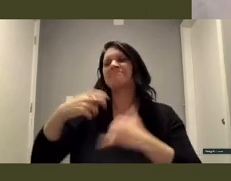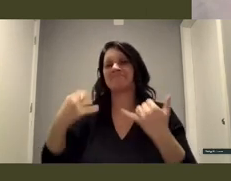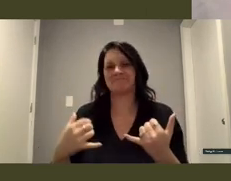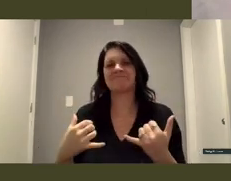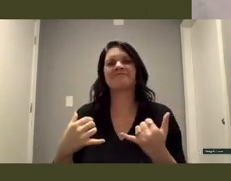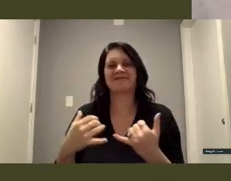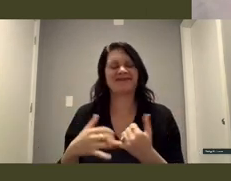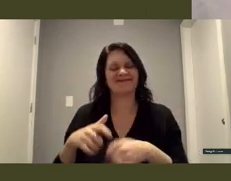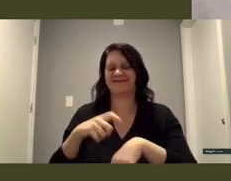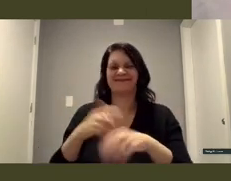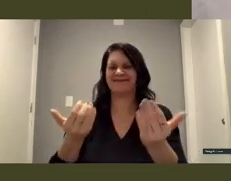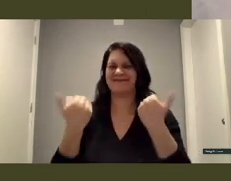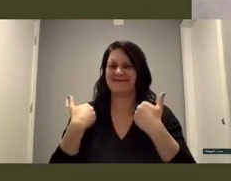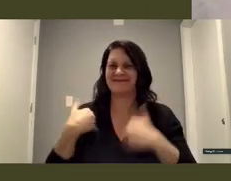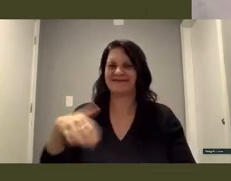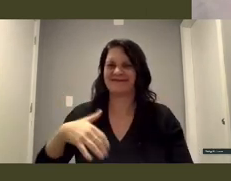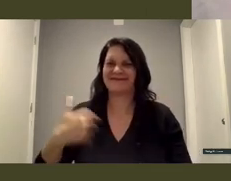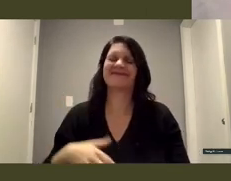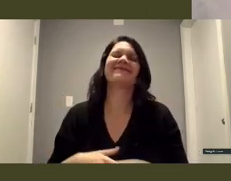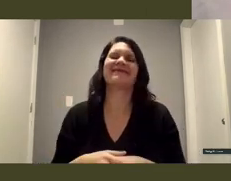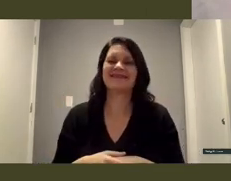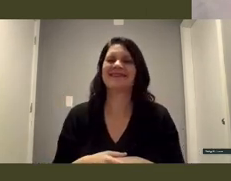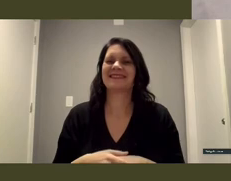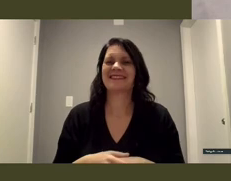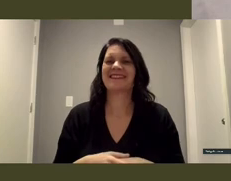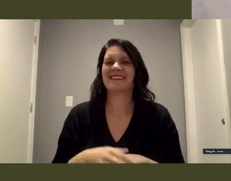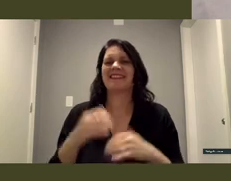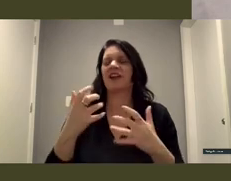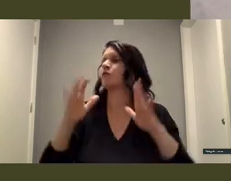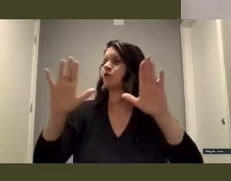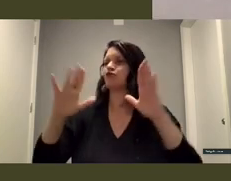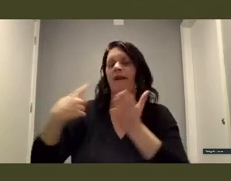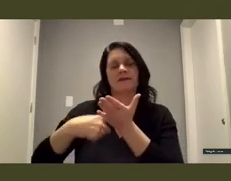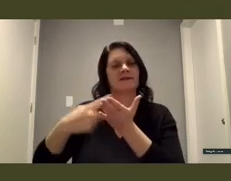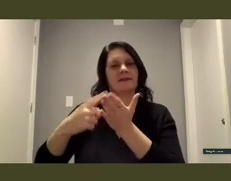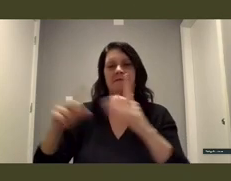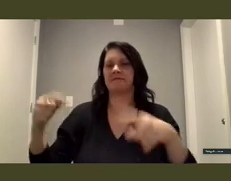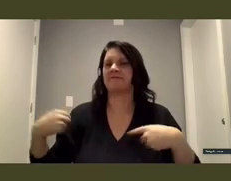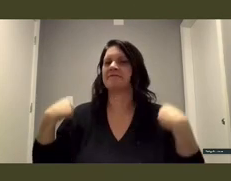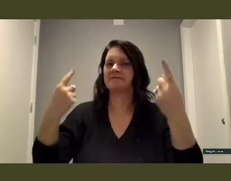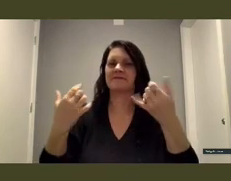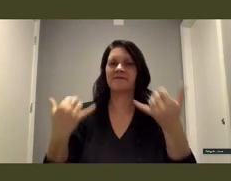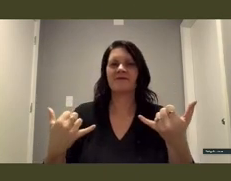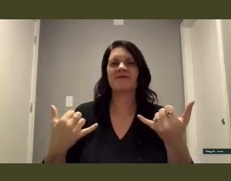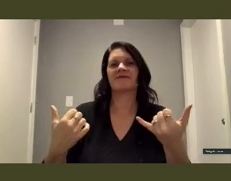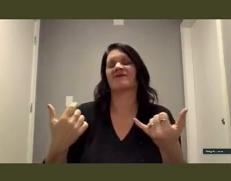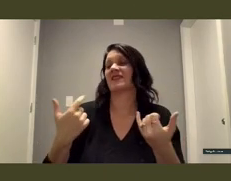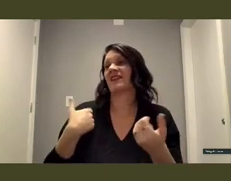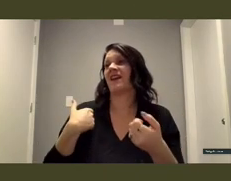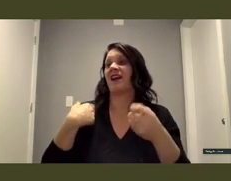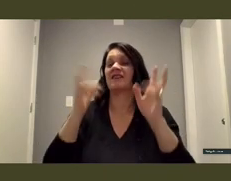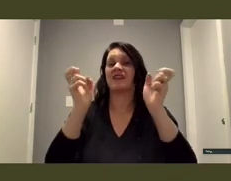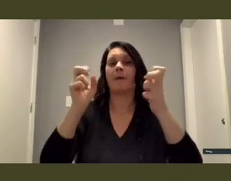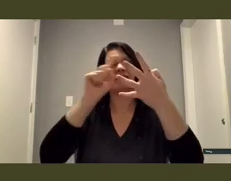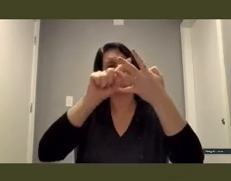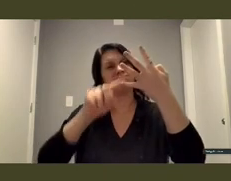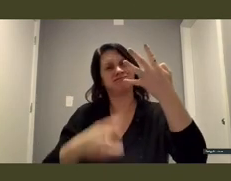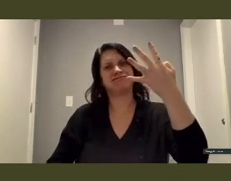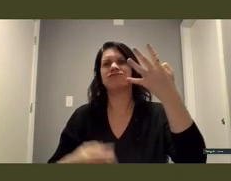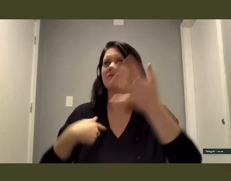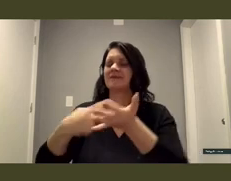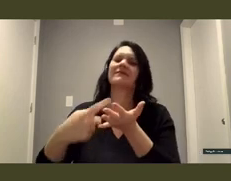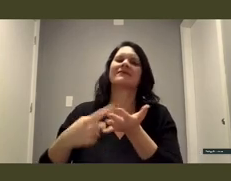the time has gone. We've had a great discussion. We've touched on a lot of different topics. Of course, we could touch on many